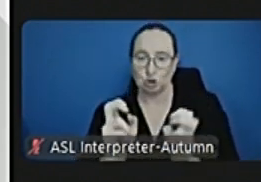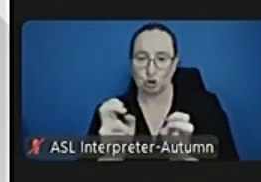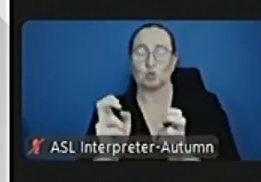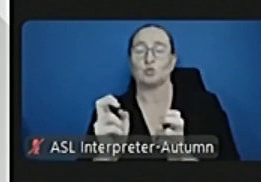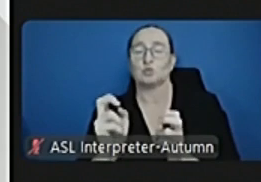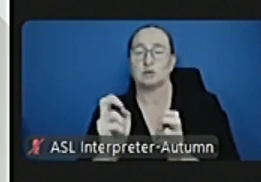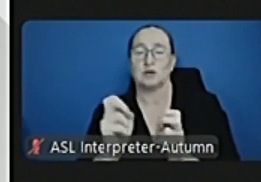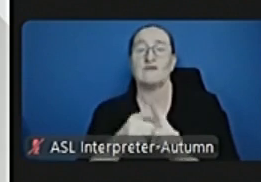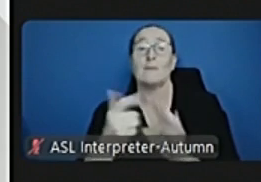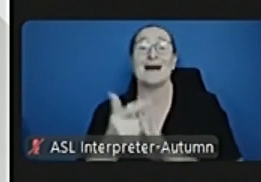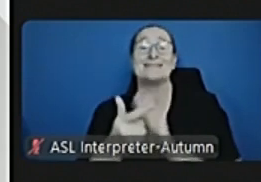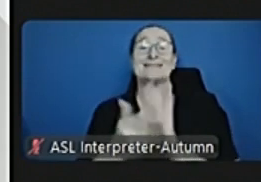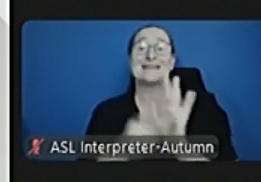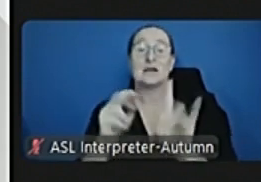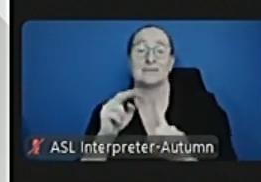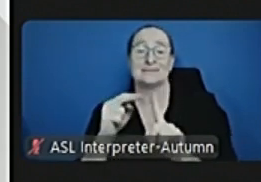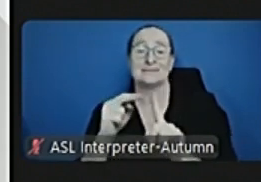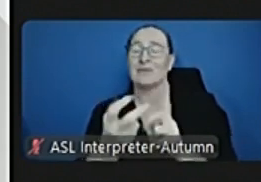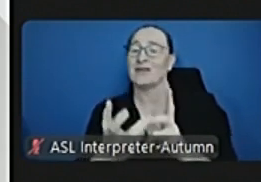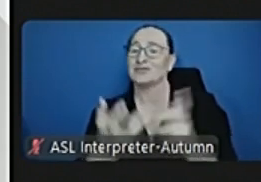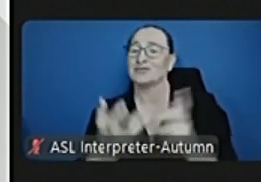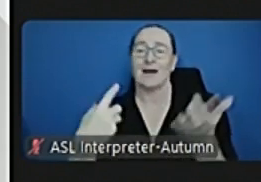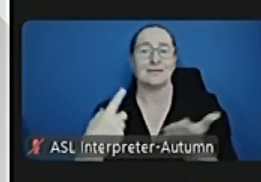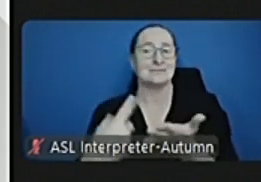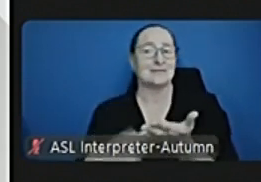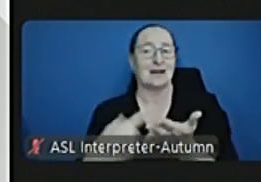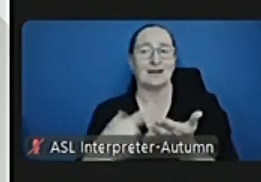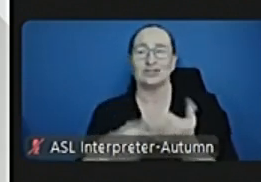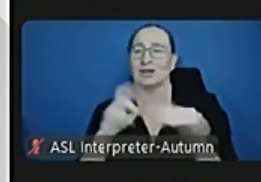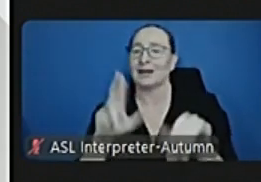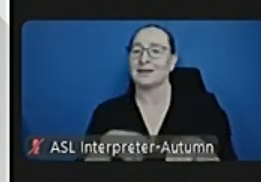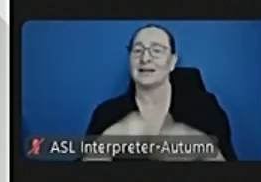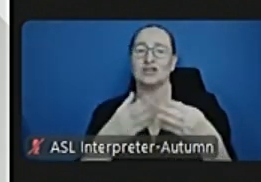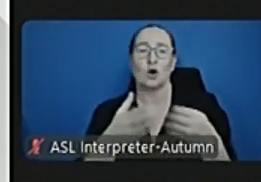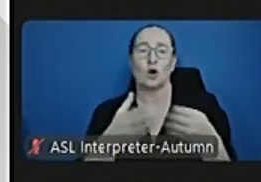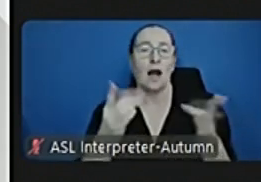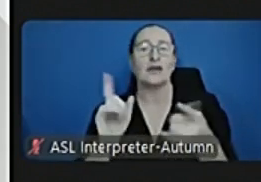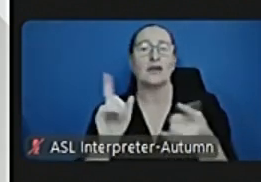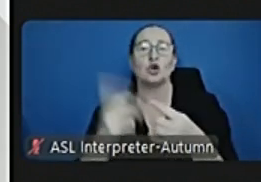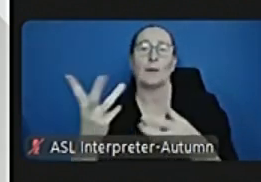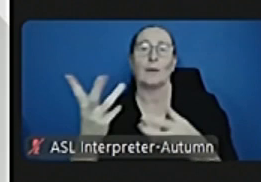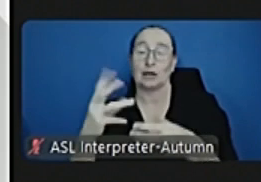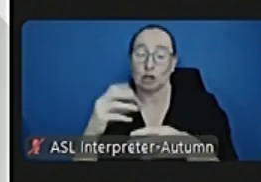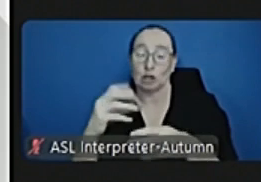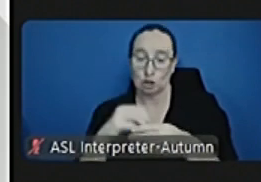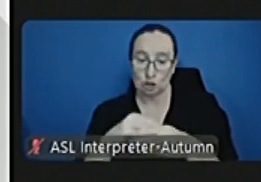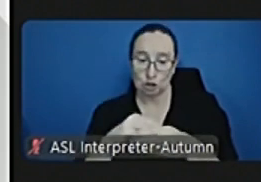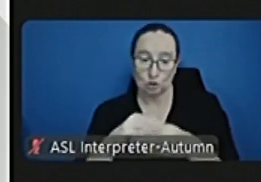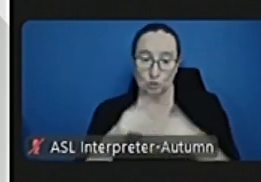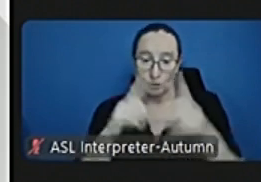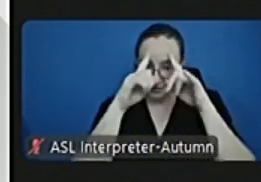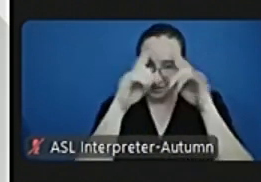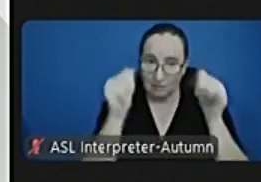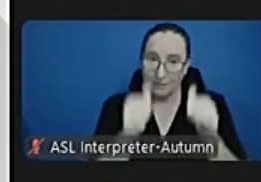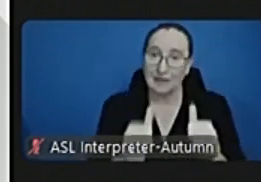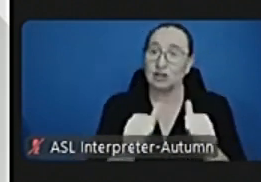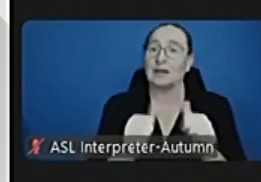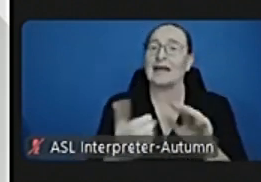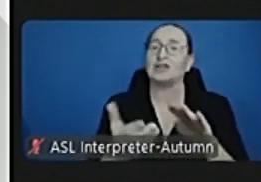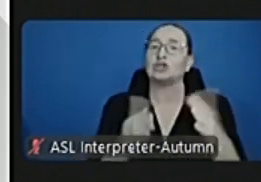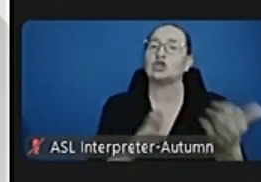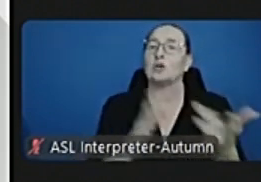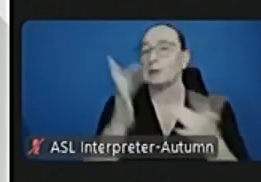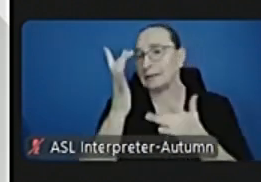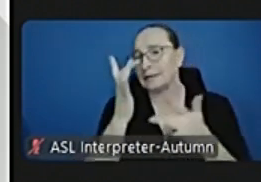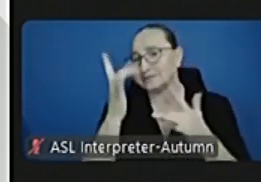legal standpoint, there's a lot of discussion nationwide about whether to include the dementias as a terminal illness or not, because so many